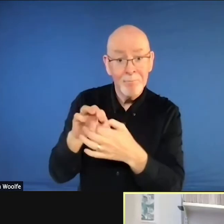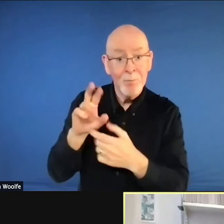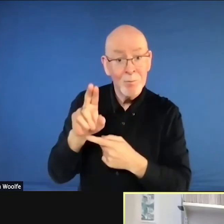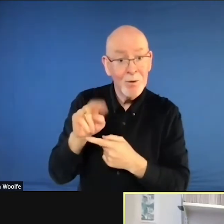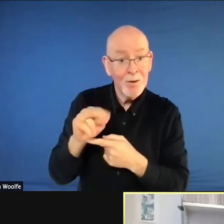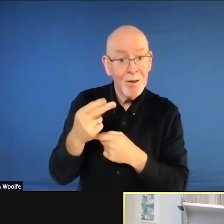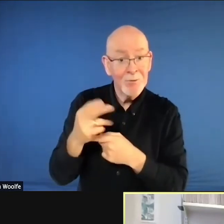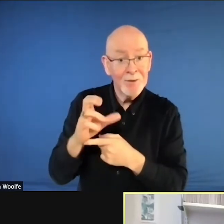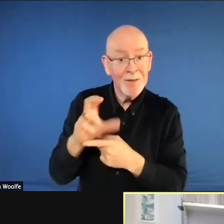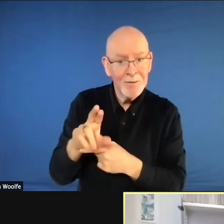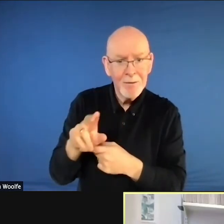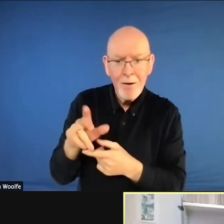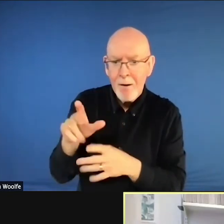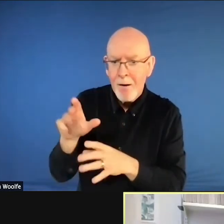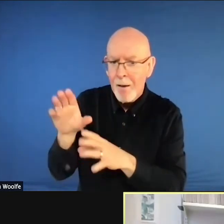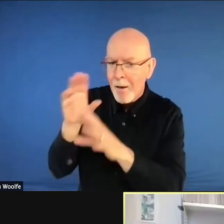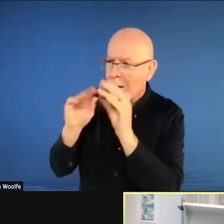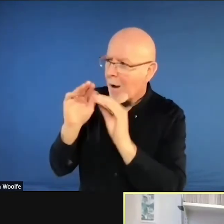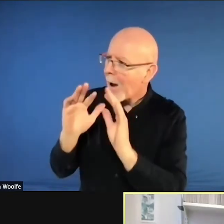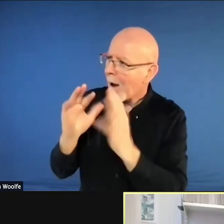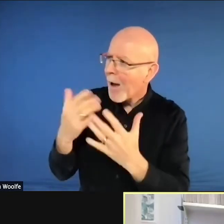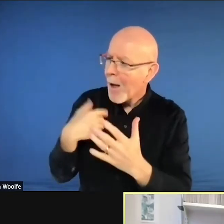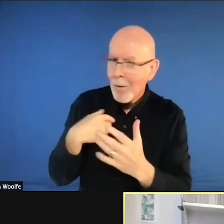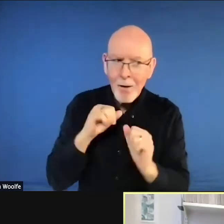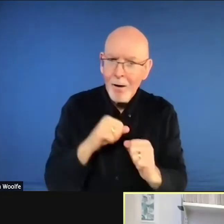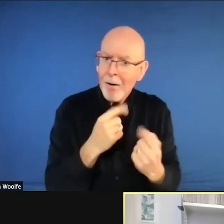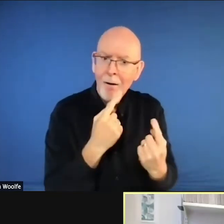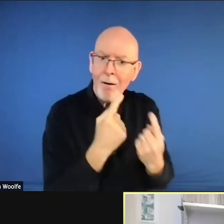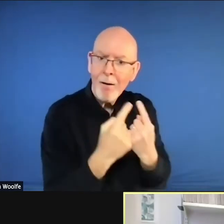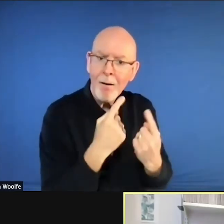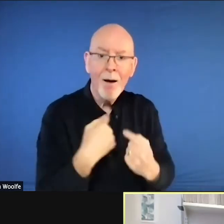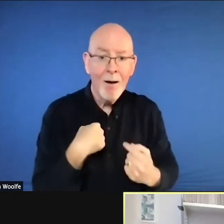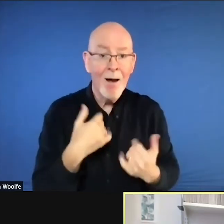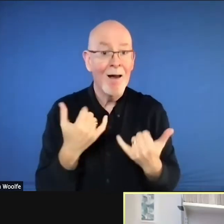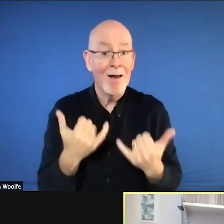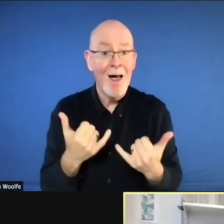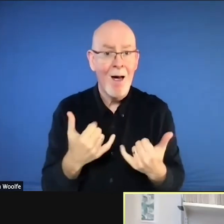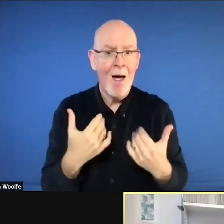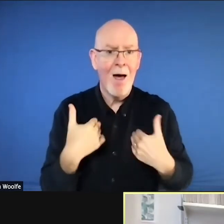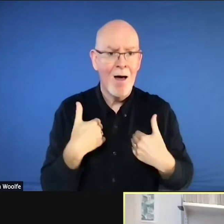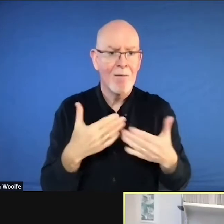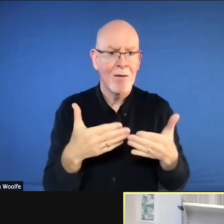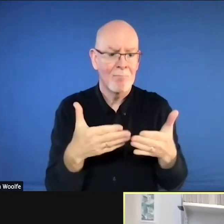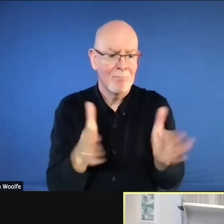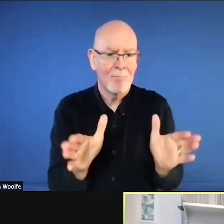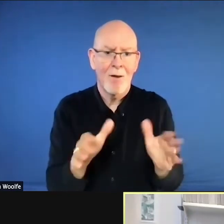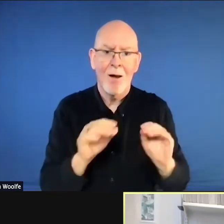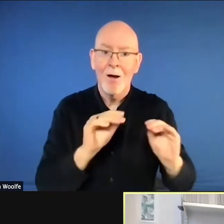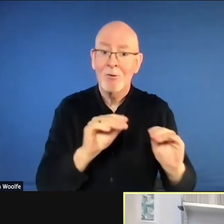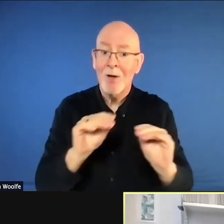and meet with refugees, there will be people from UNHCR or some of the partner organizations